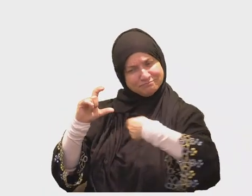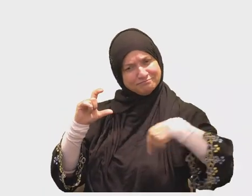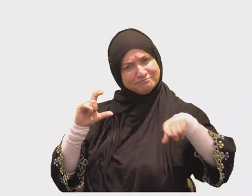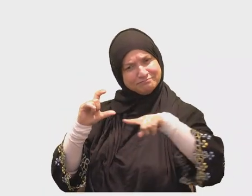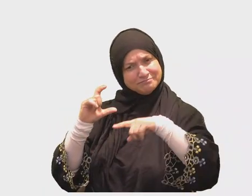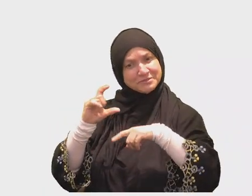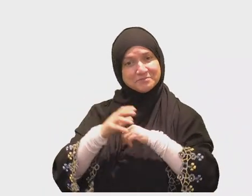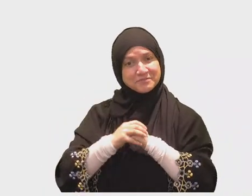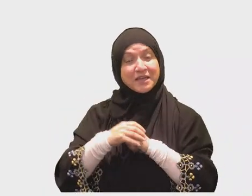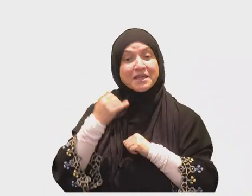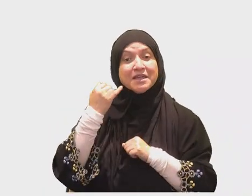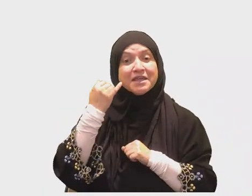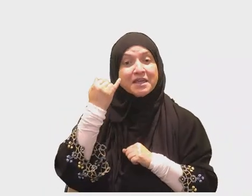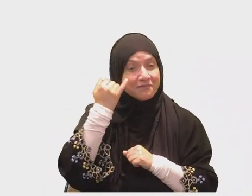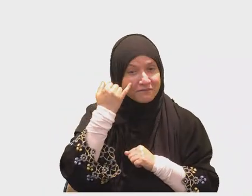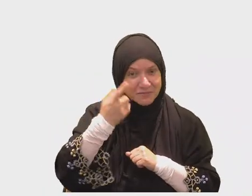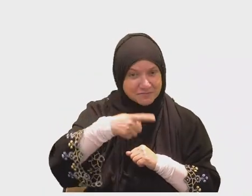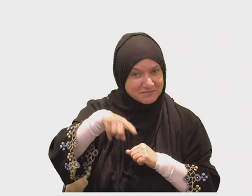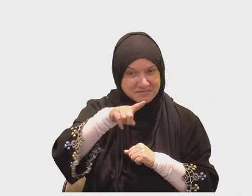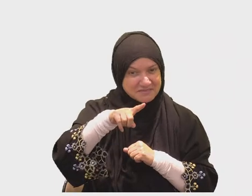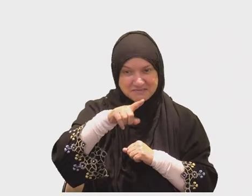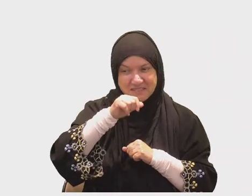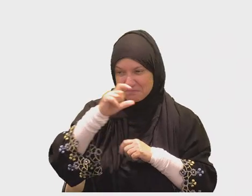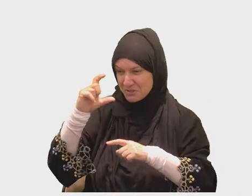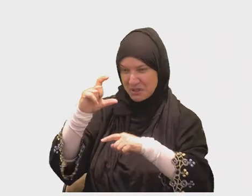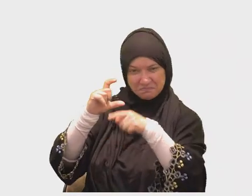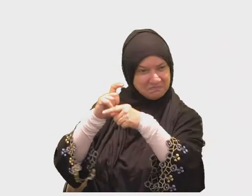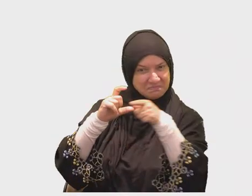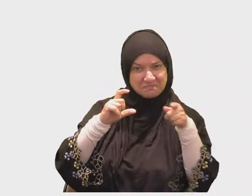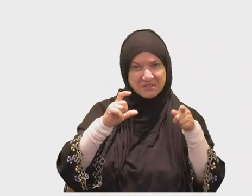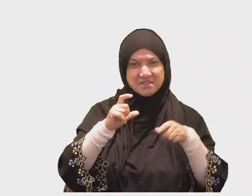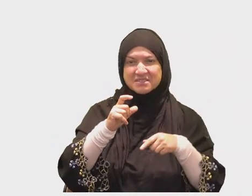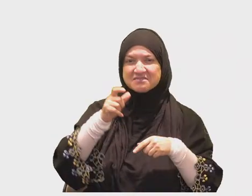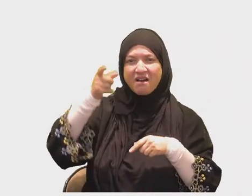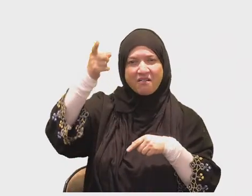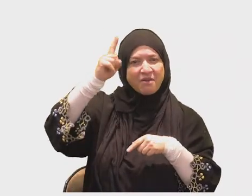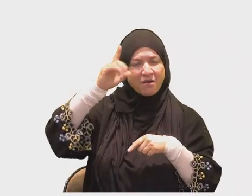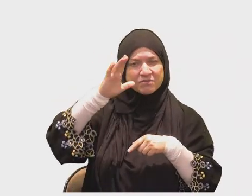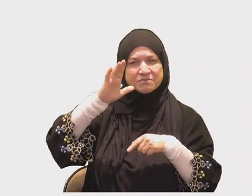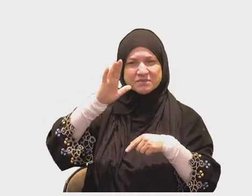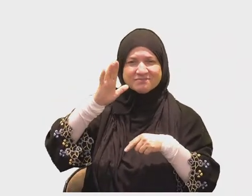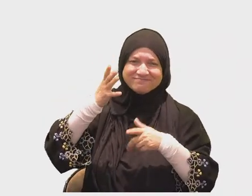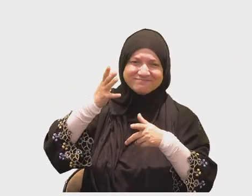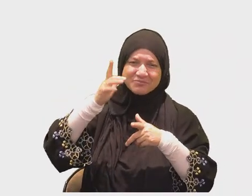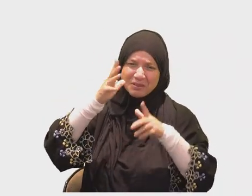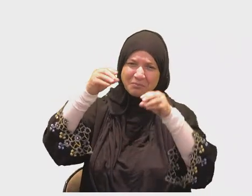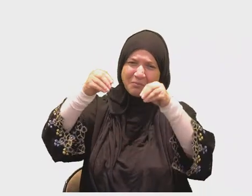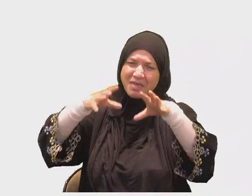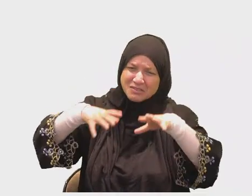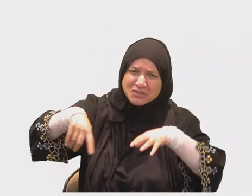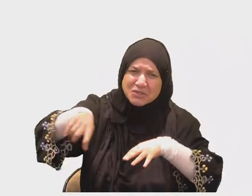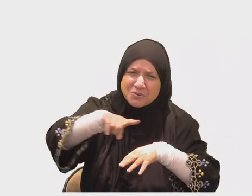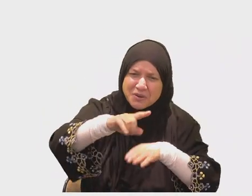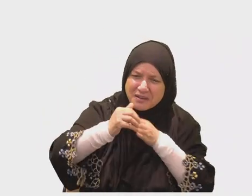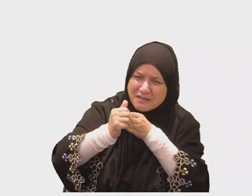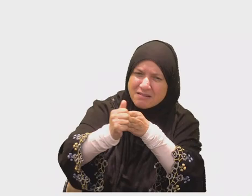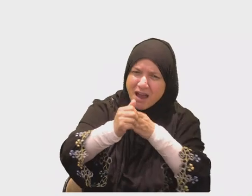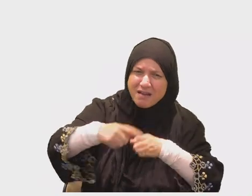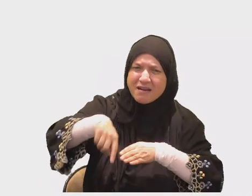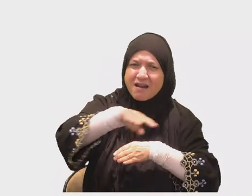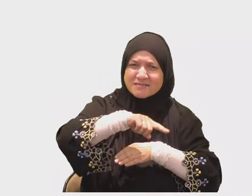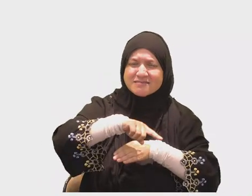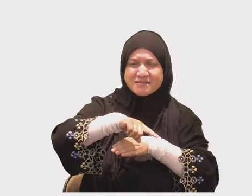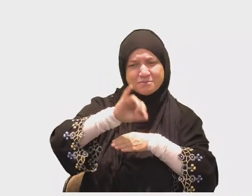His infinite grace and mercy chosen to guide us. Speaking of His mercy, today, my